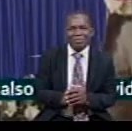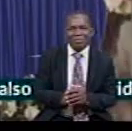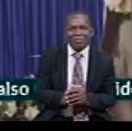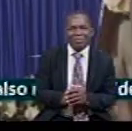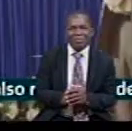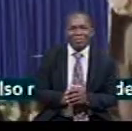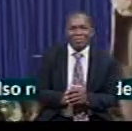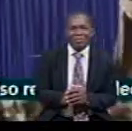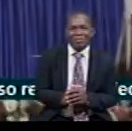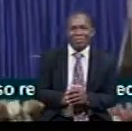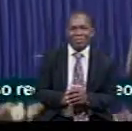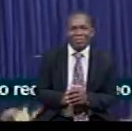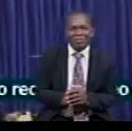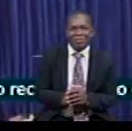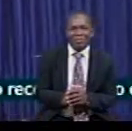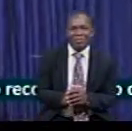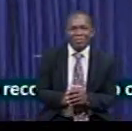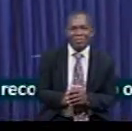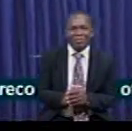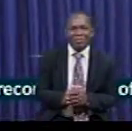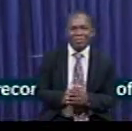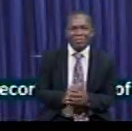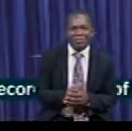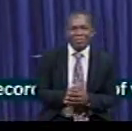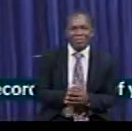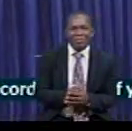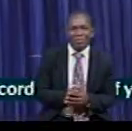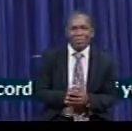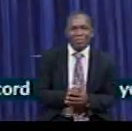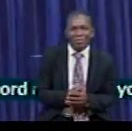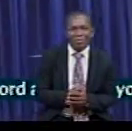Actually, Agnes Lamle Lamte.